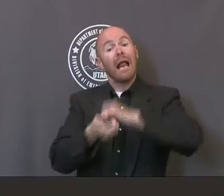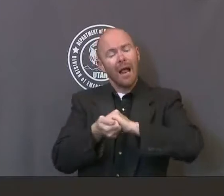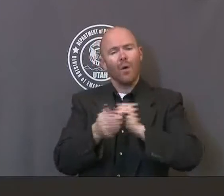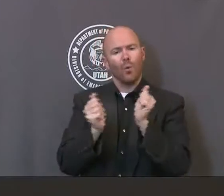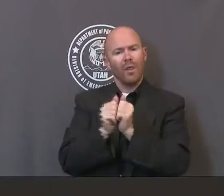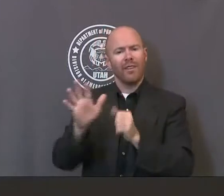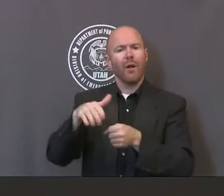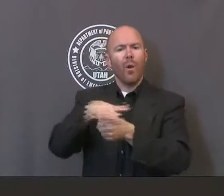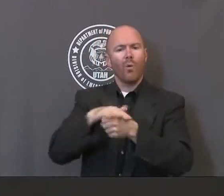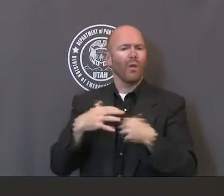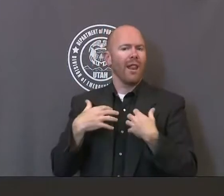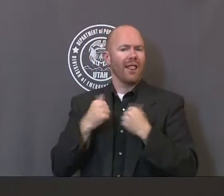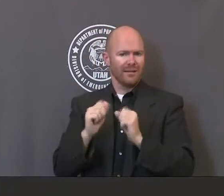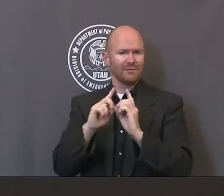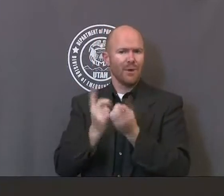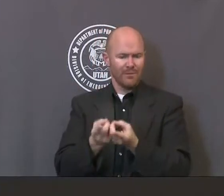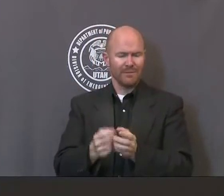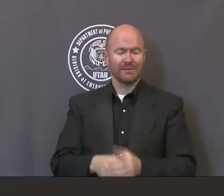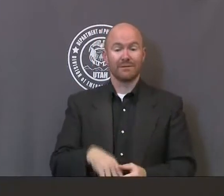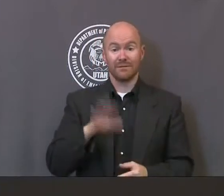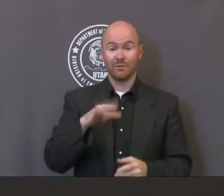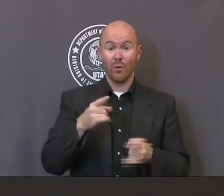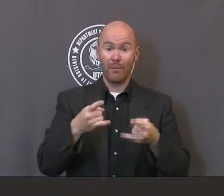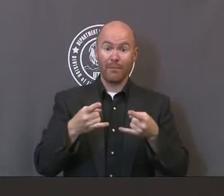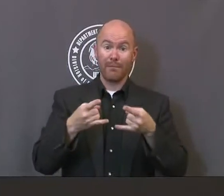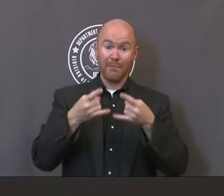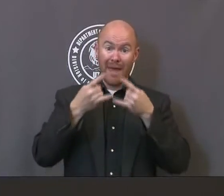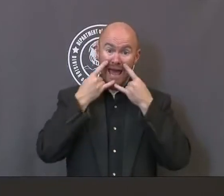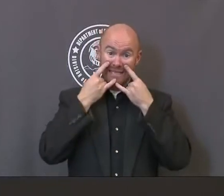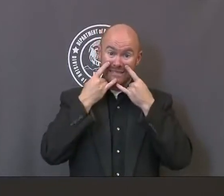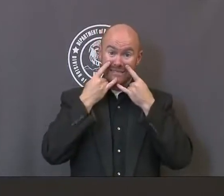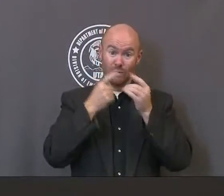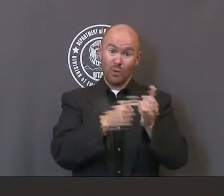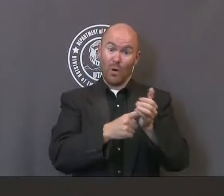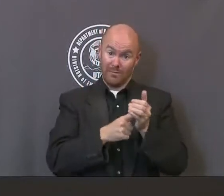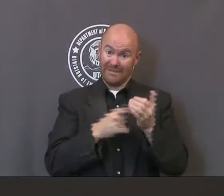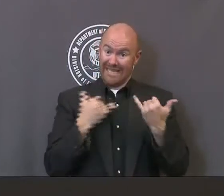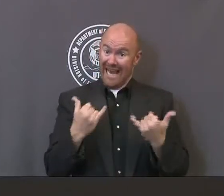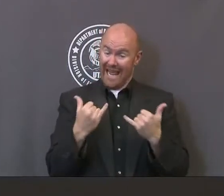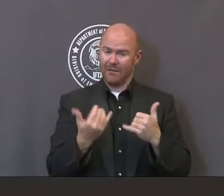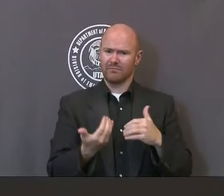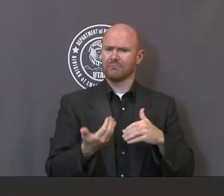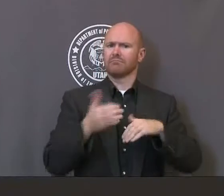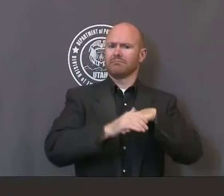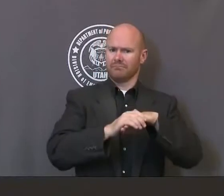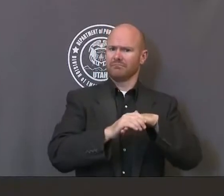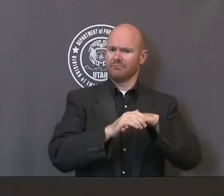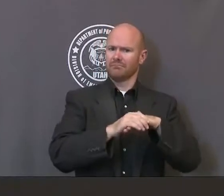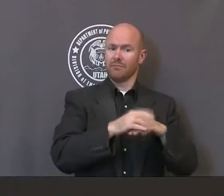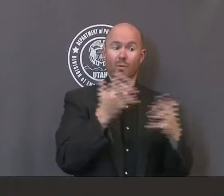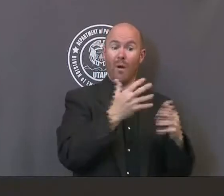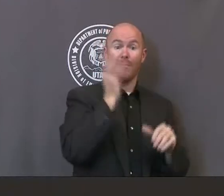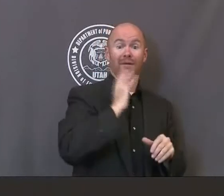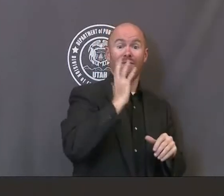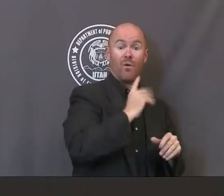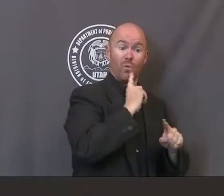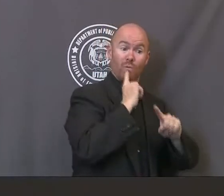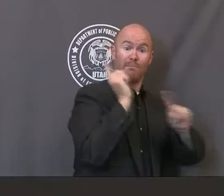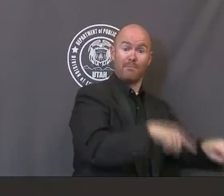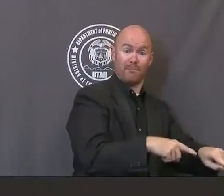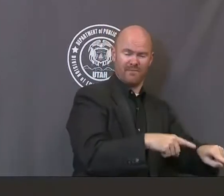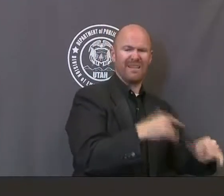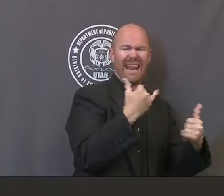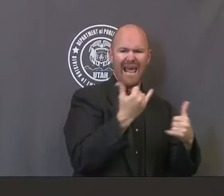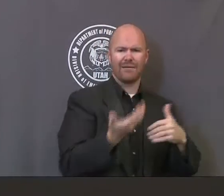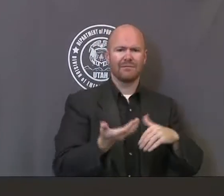mask requirements that were already in place prior to today's announcement, those will remain in place. This includes mask